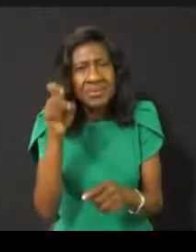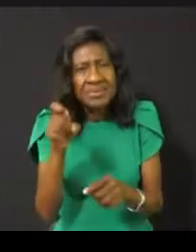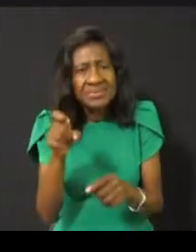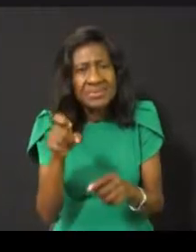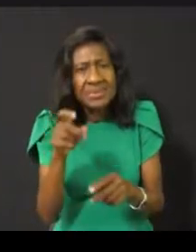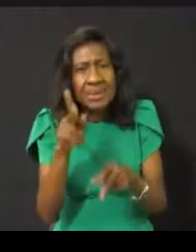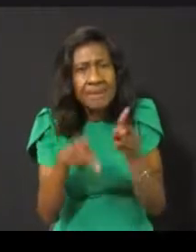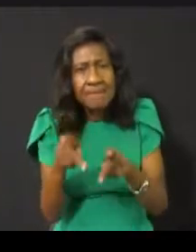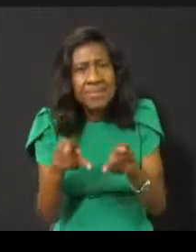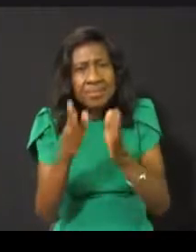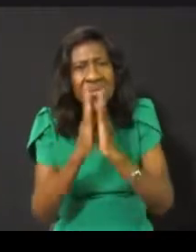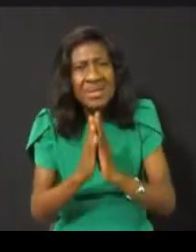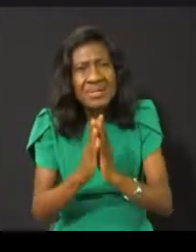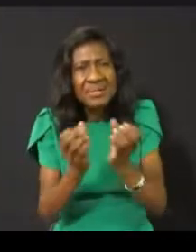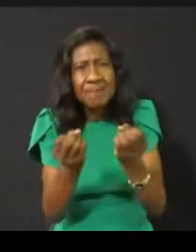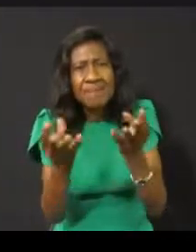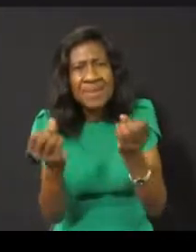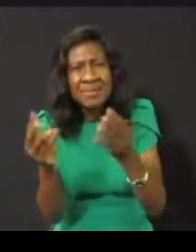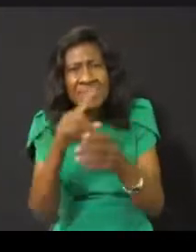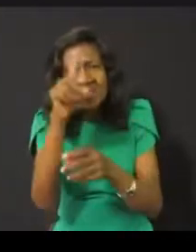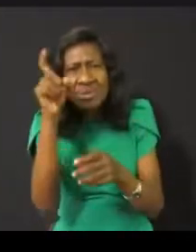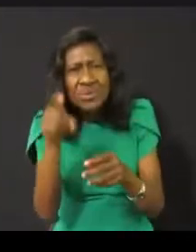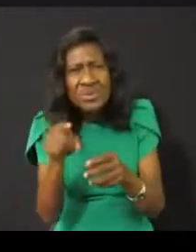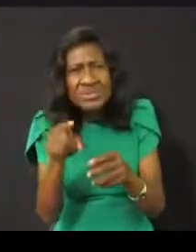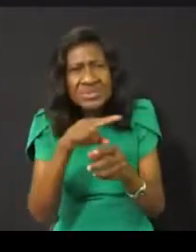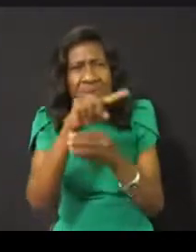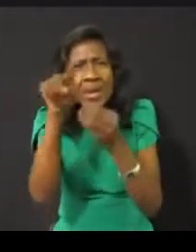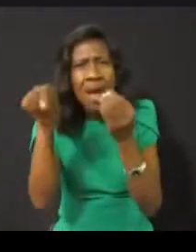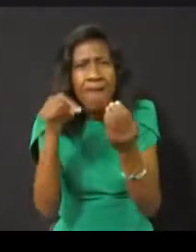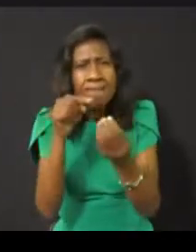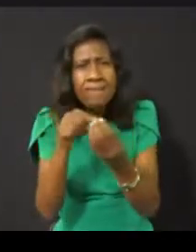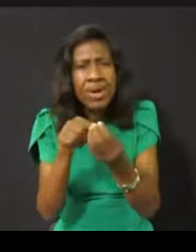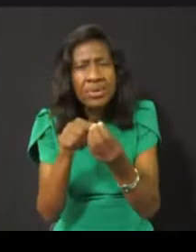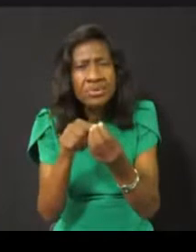still asking a lot of questions as it relates to